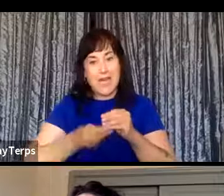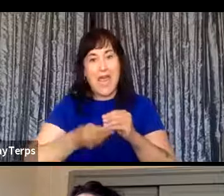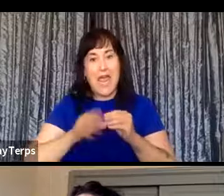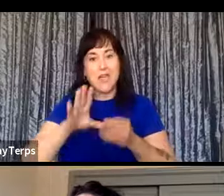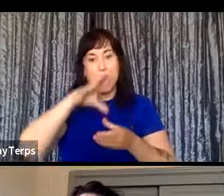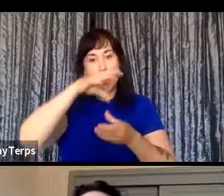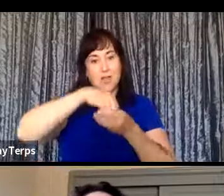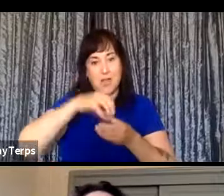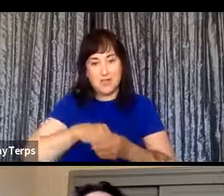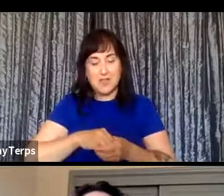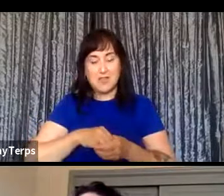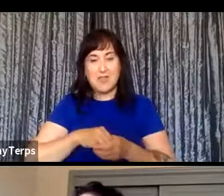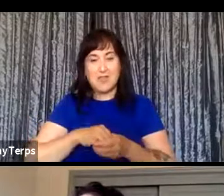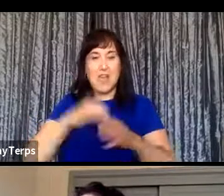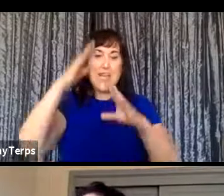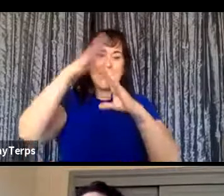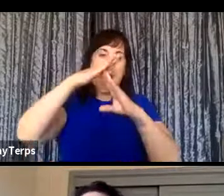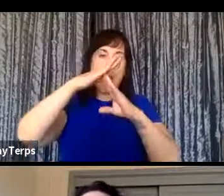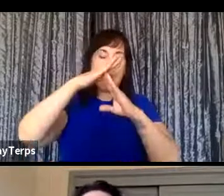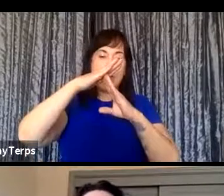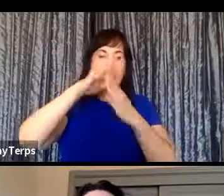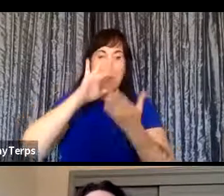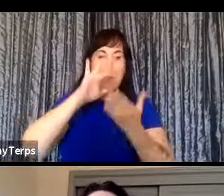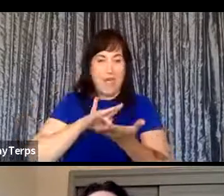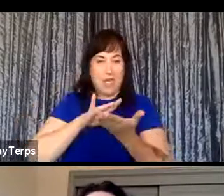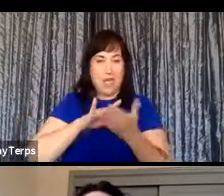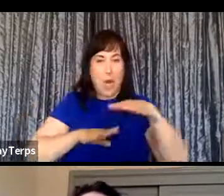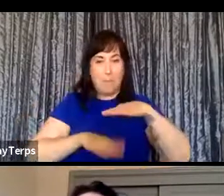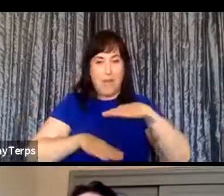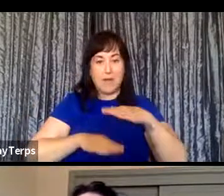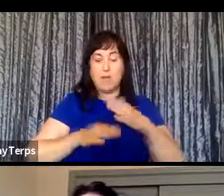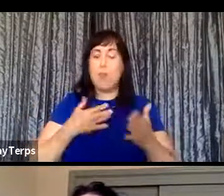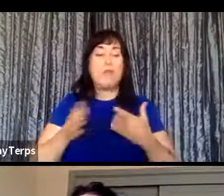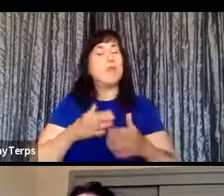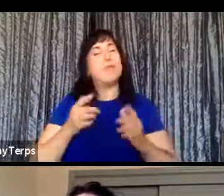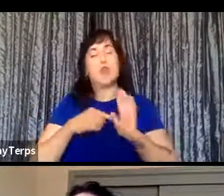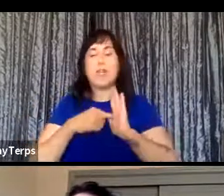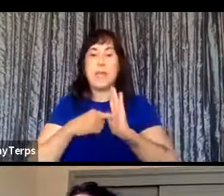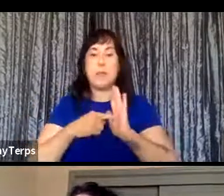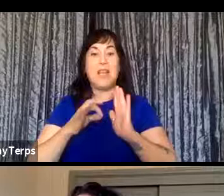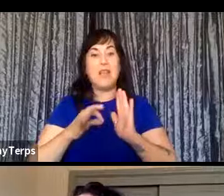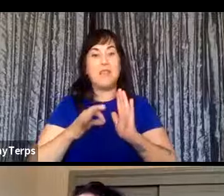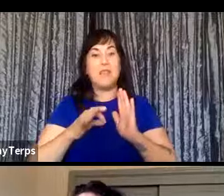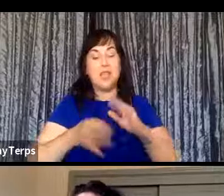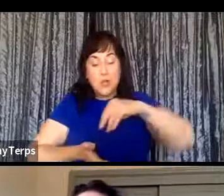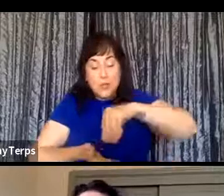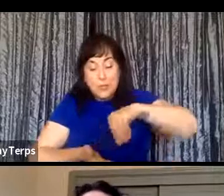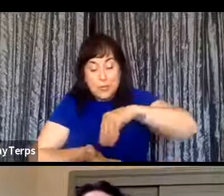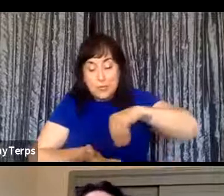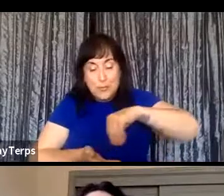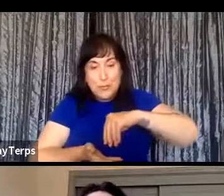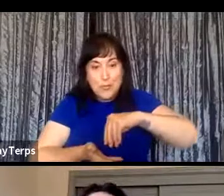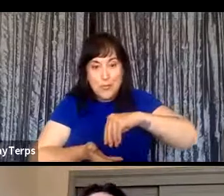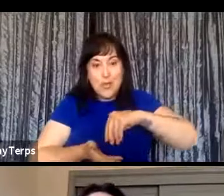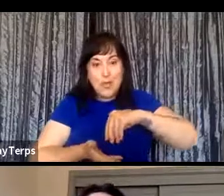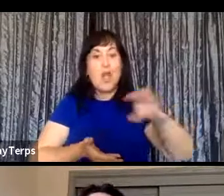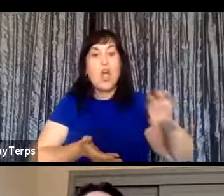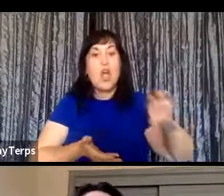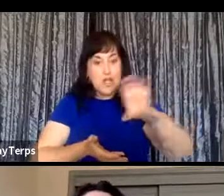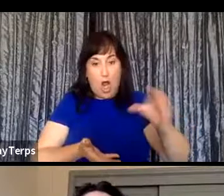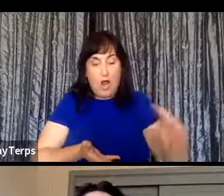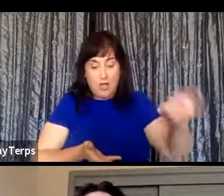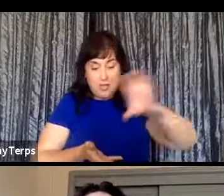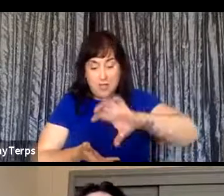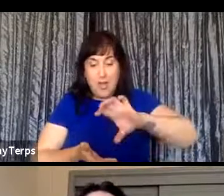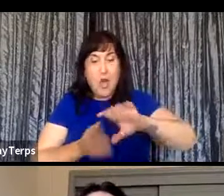middle, or bottom. Top, middle, or bottom. So if you added, let's say, sprinkles in the bottom of those sharks, put chocolate on top. When you come